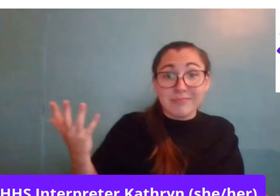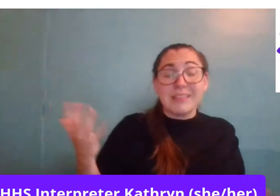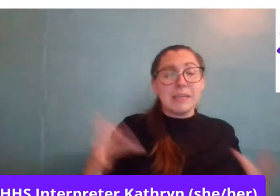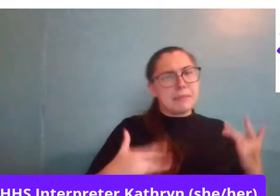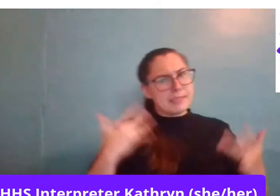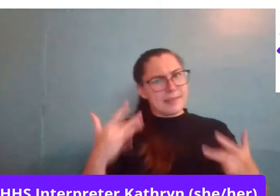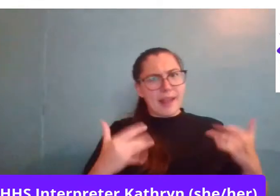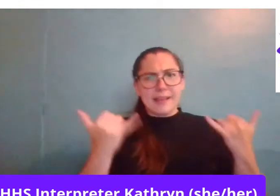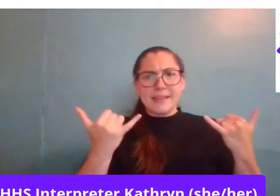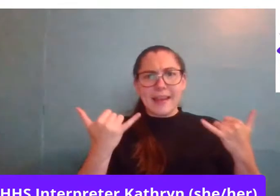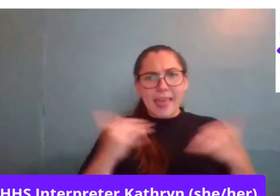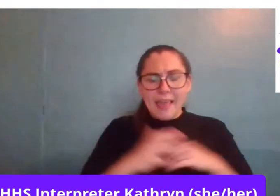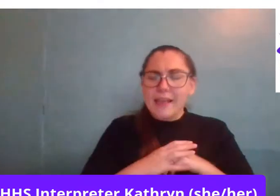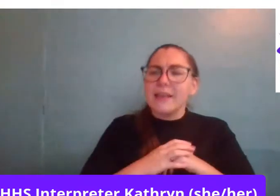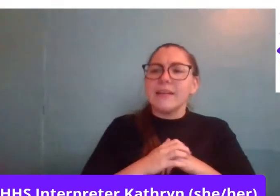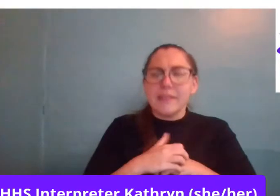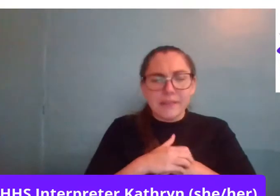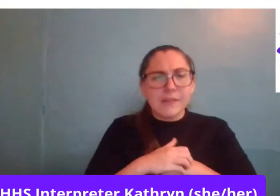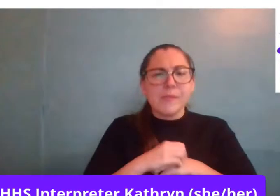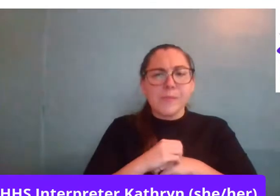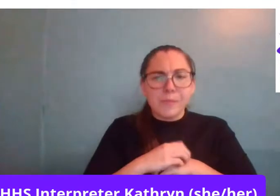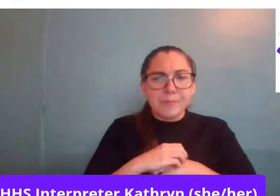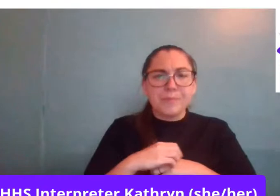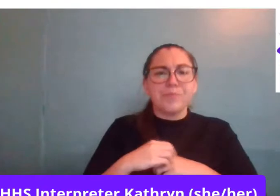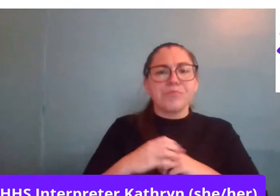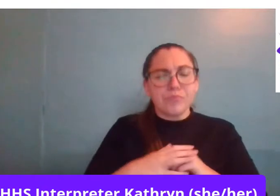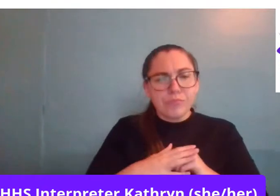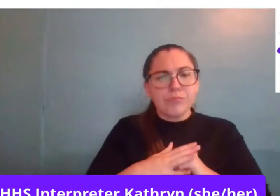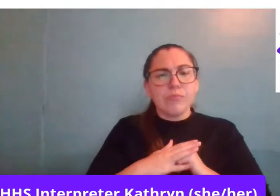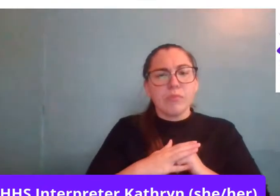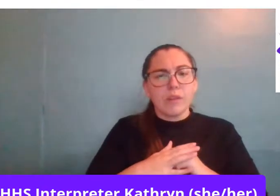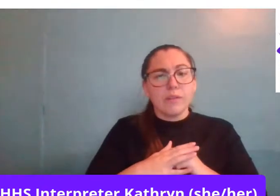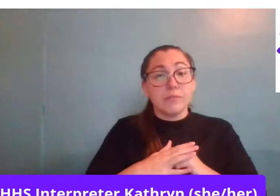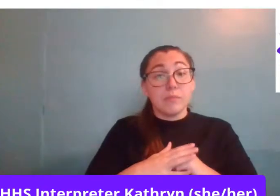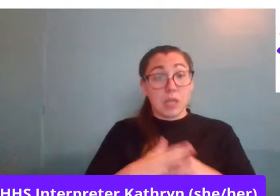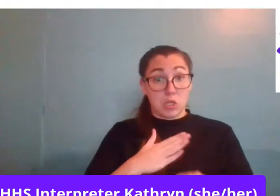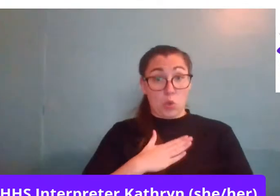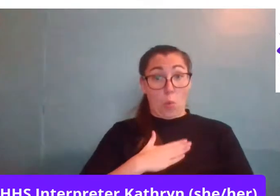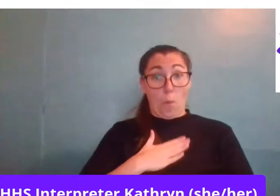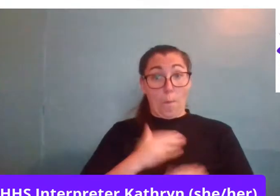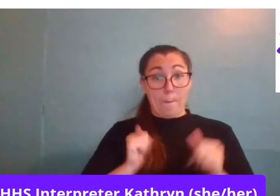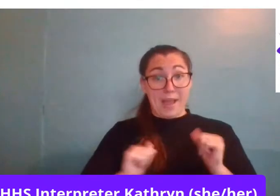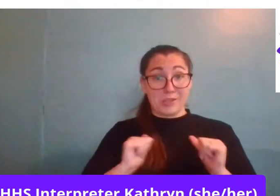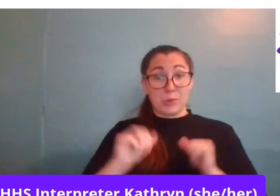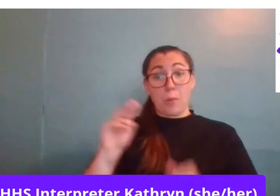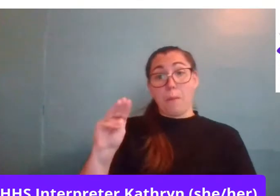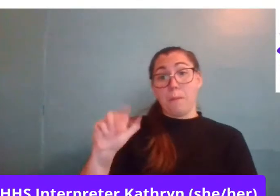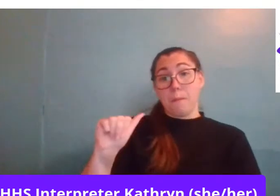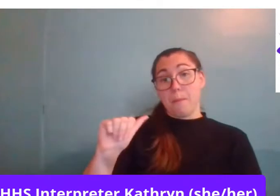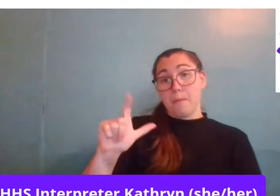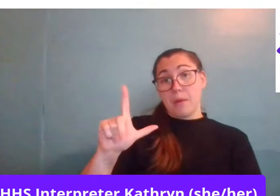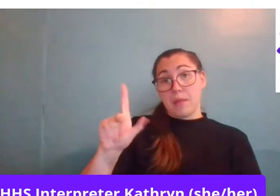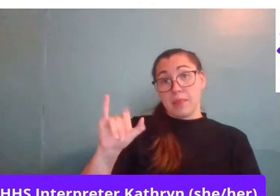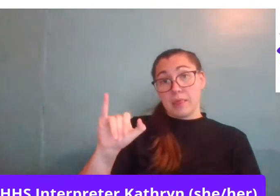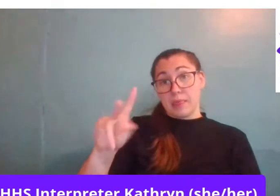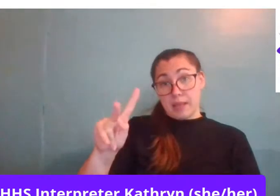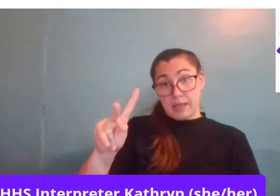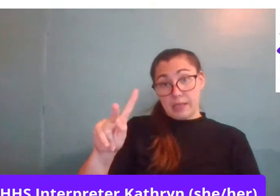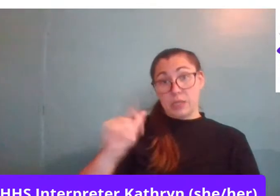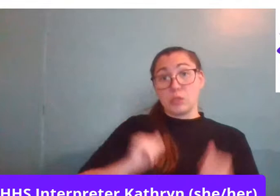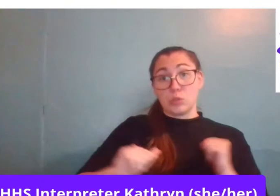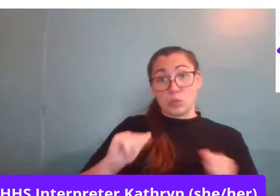tonight that it is my show, the Malik Show Live, which we debuted September